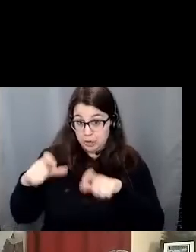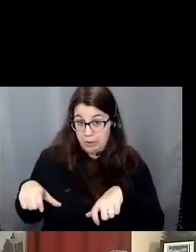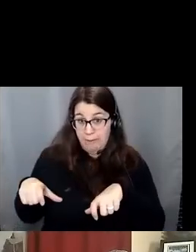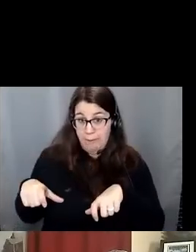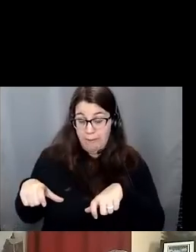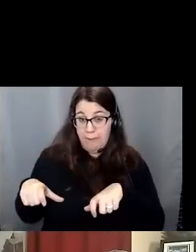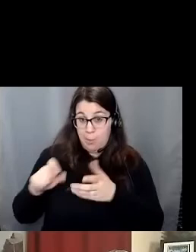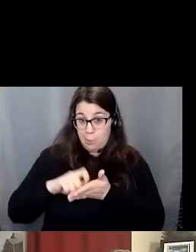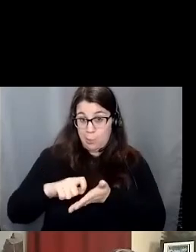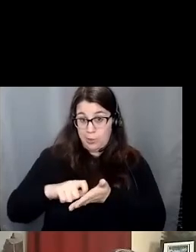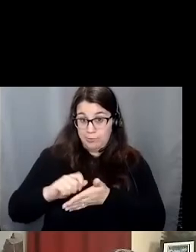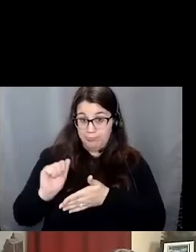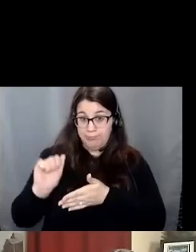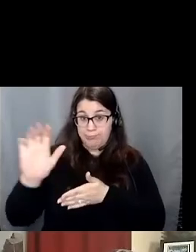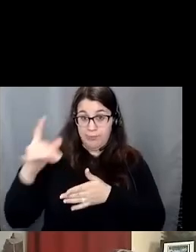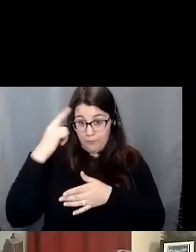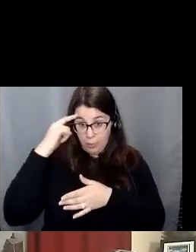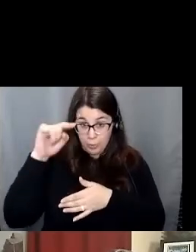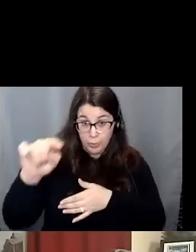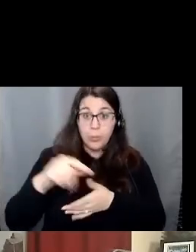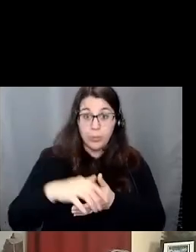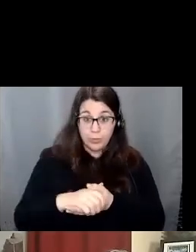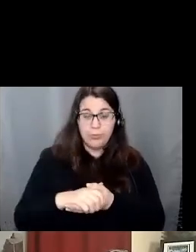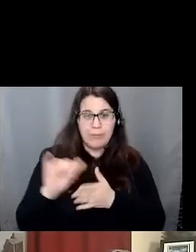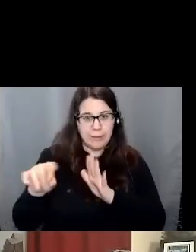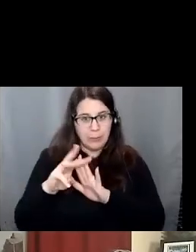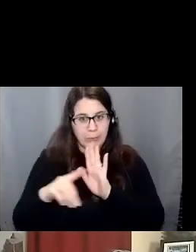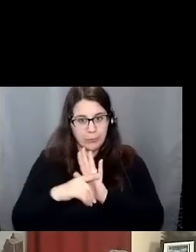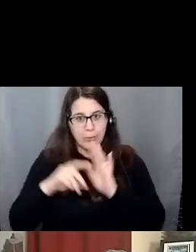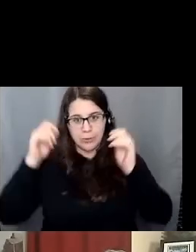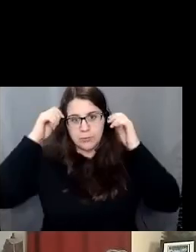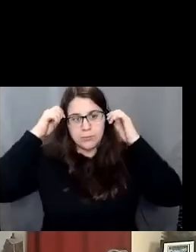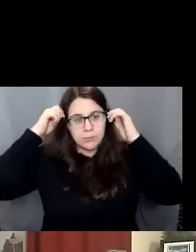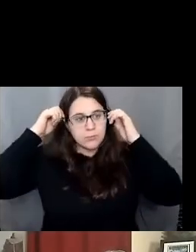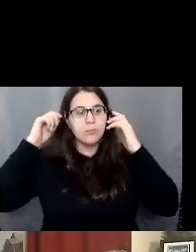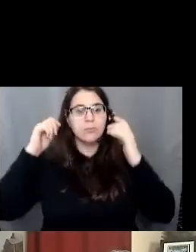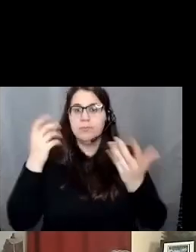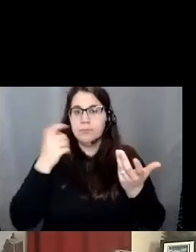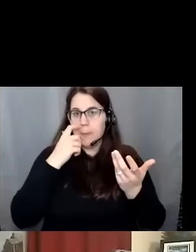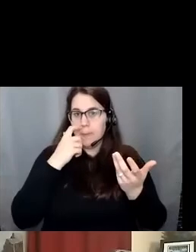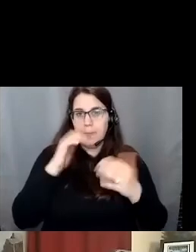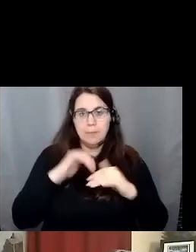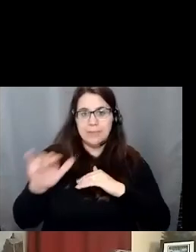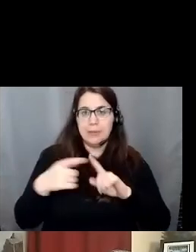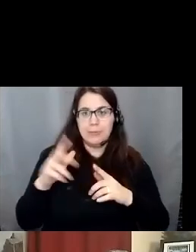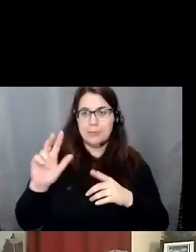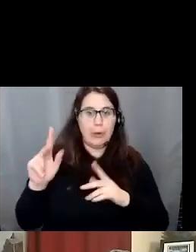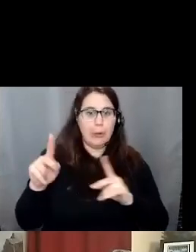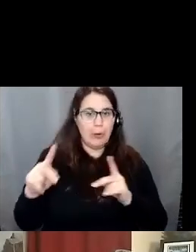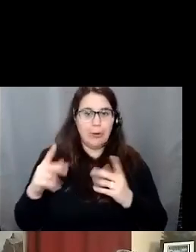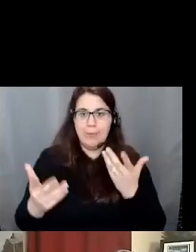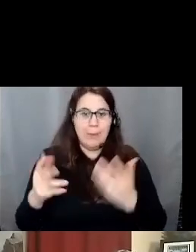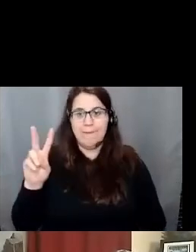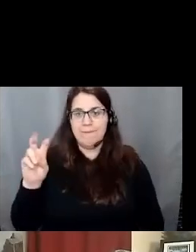which would be a withdrawal, written from this account and sent to what we call a third party. That can be a